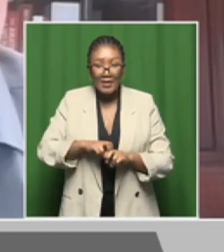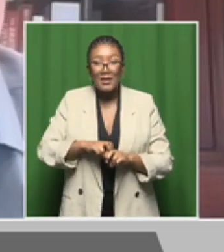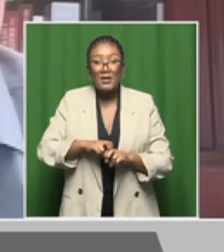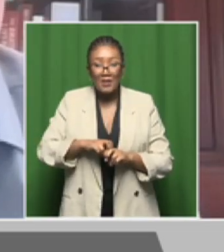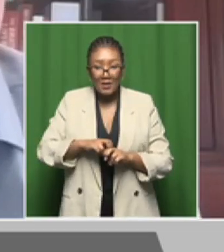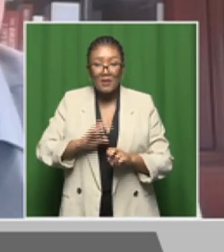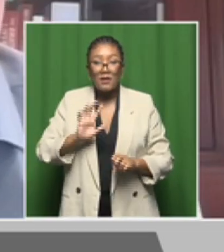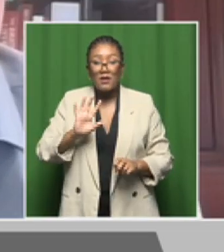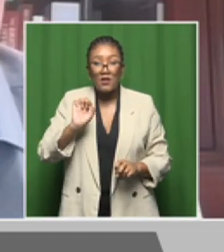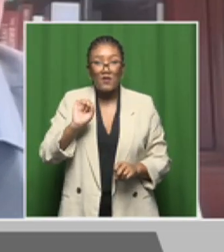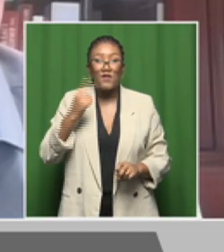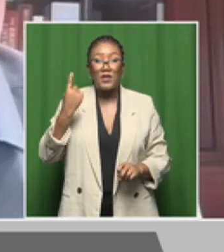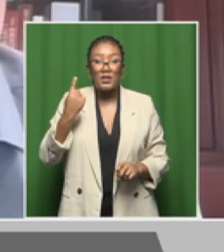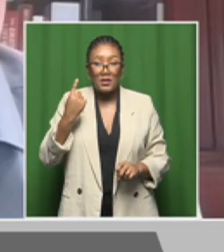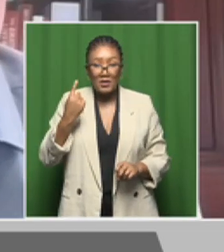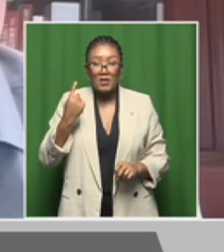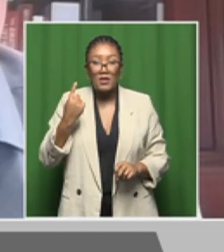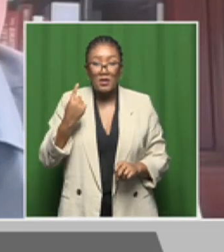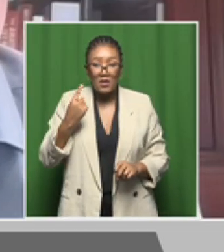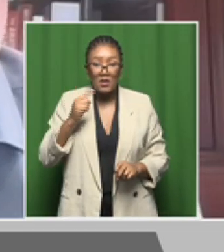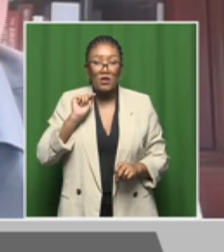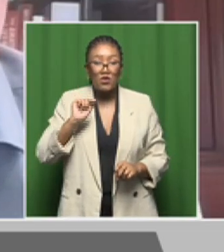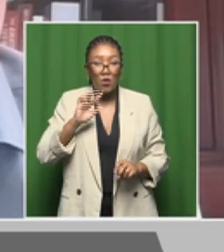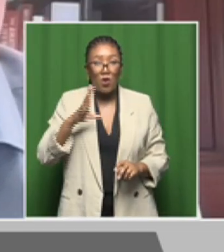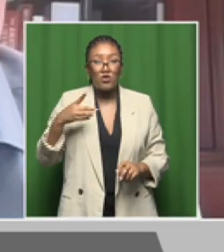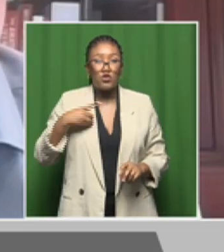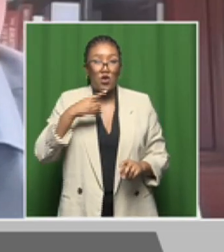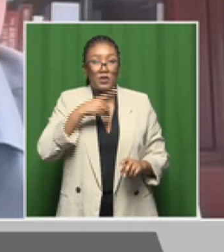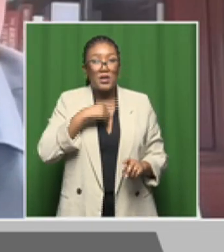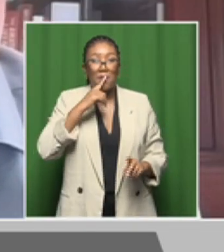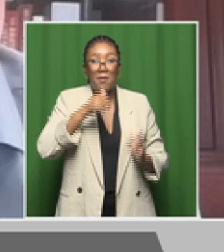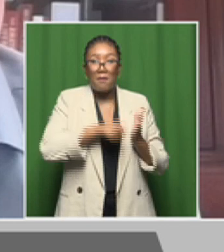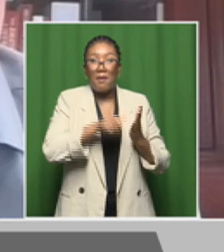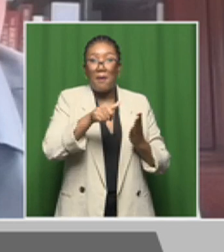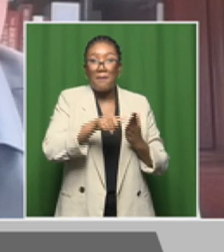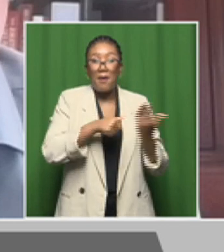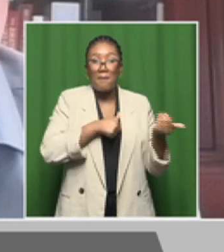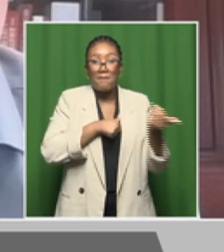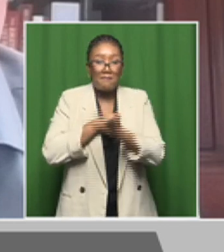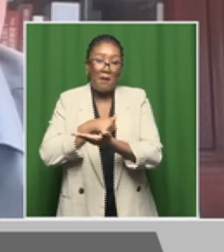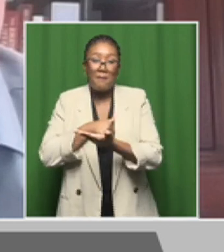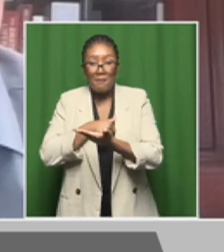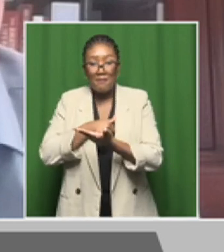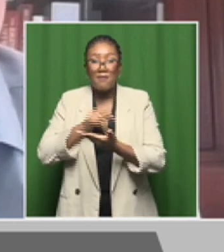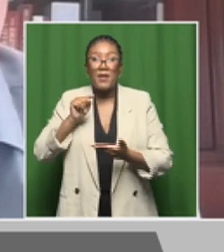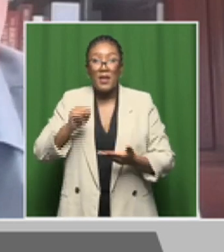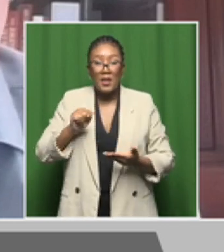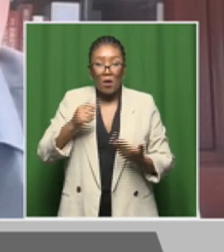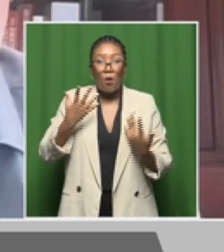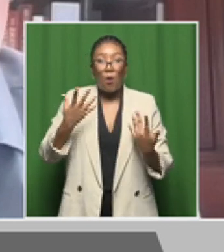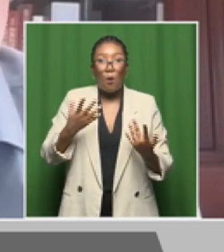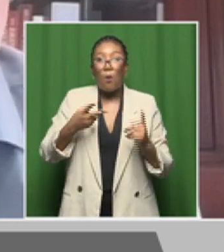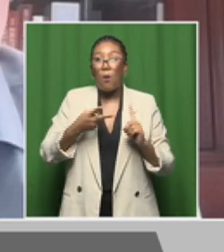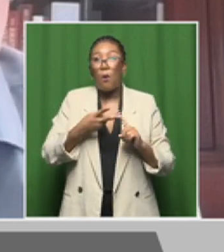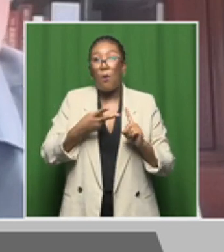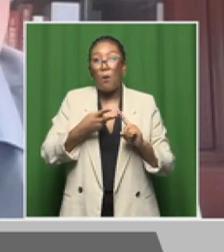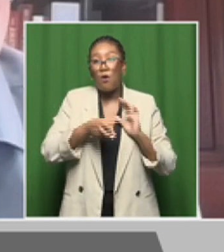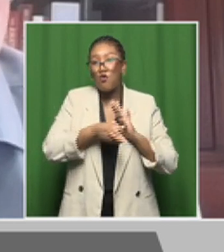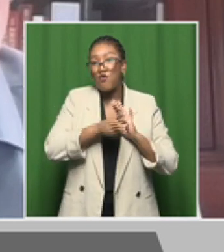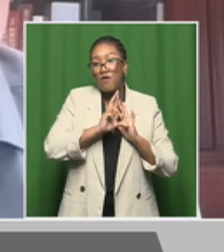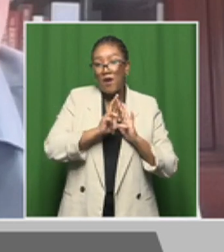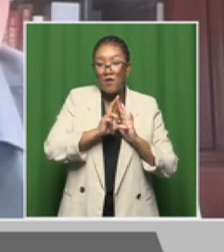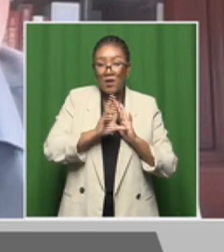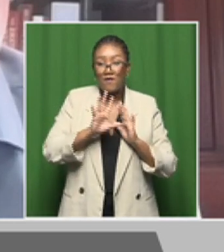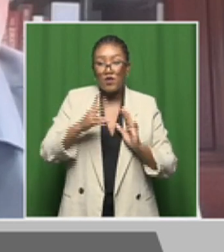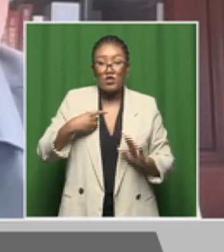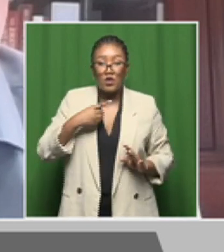to either your general practitioner or a specialist, depending on the referral pathway,